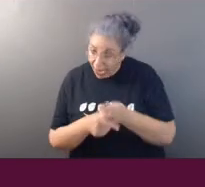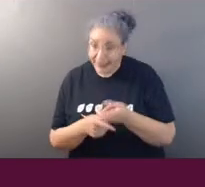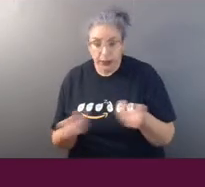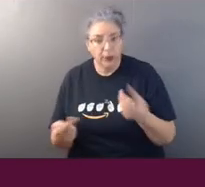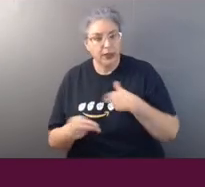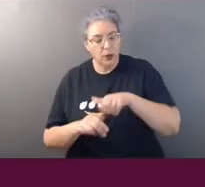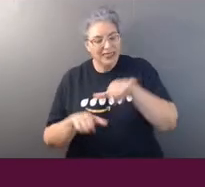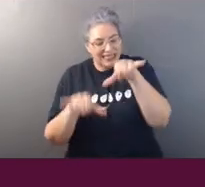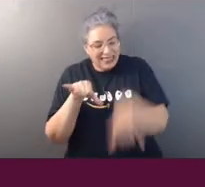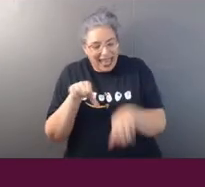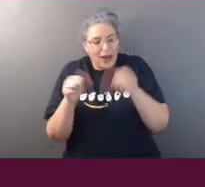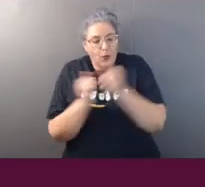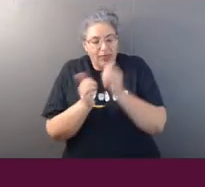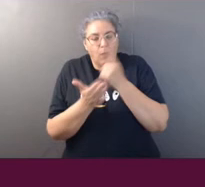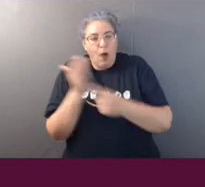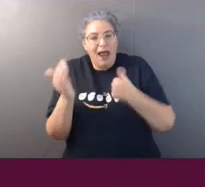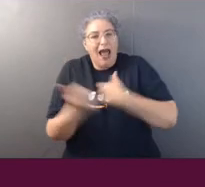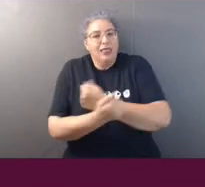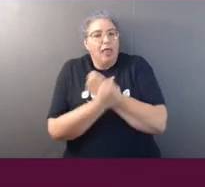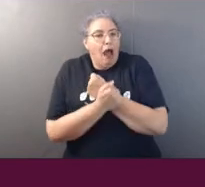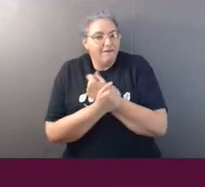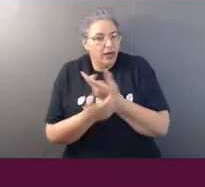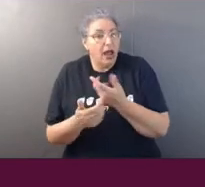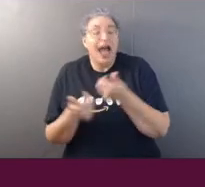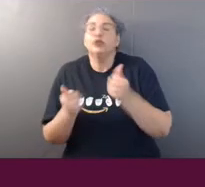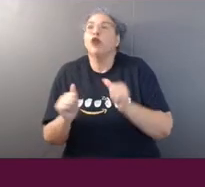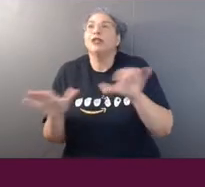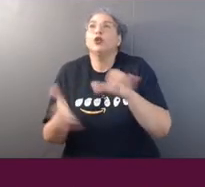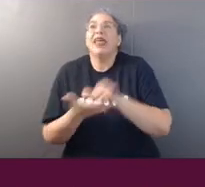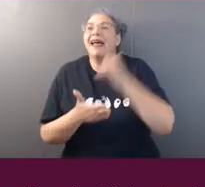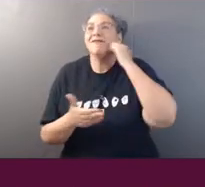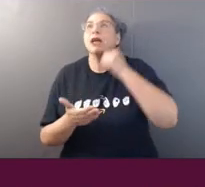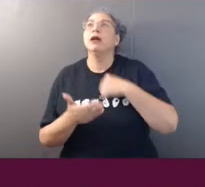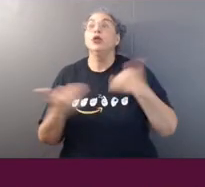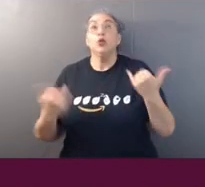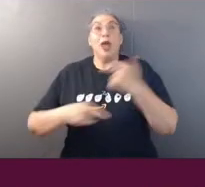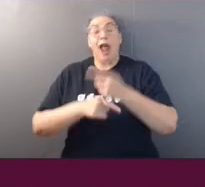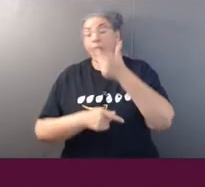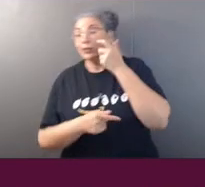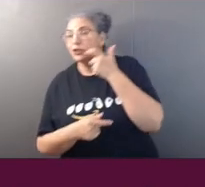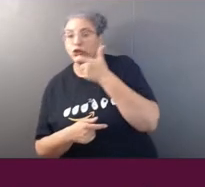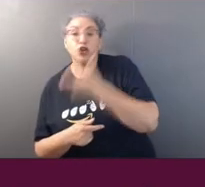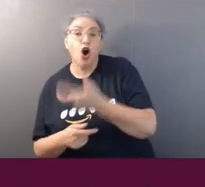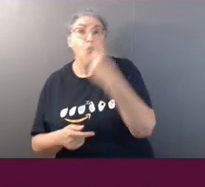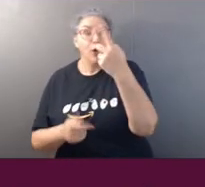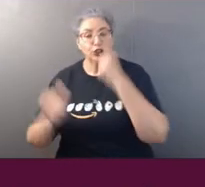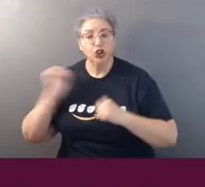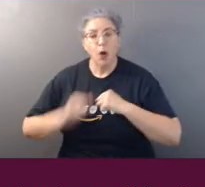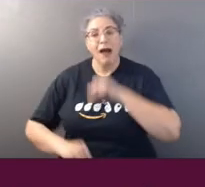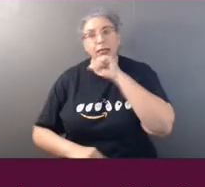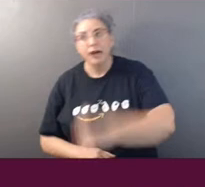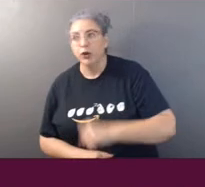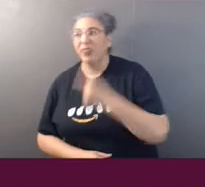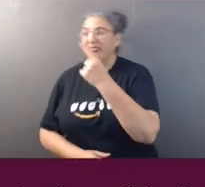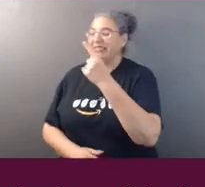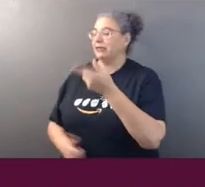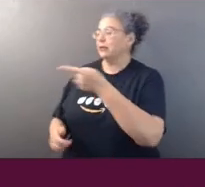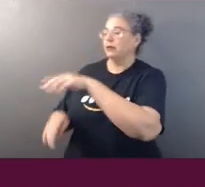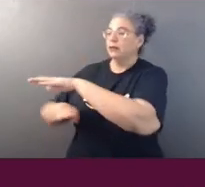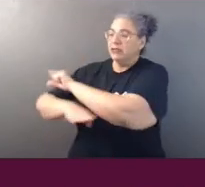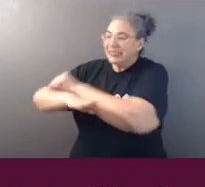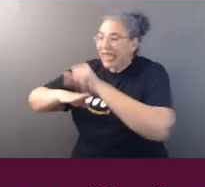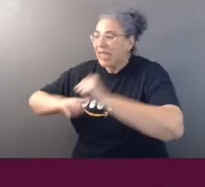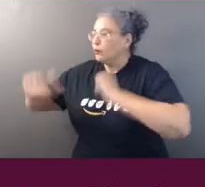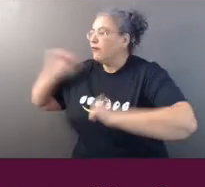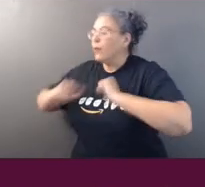try to focus on when I tweet. I try to say, here's what I loved today. I saw this show and I loved it, or I devoured it, or this performance, or this, you